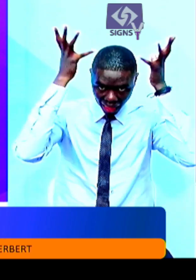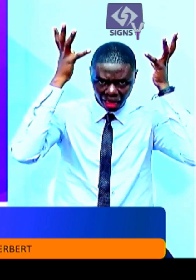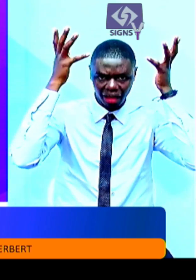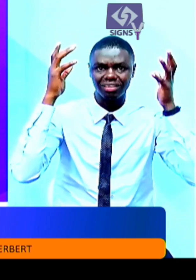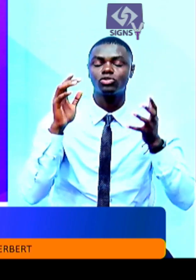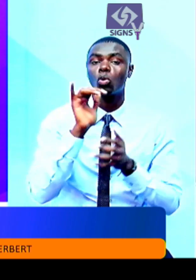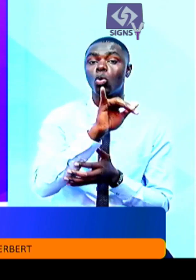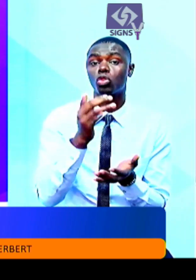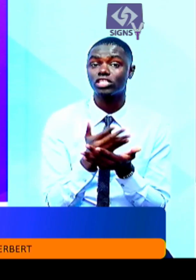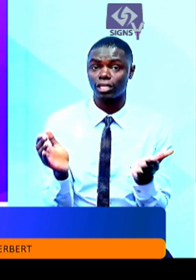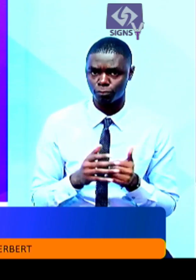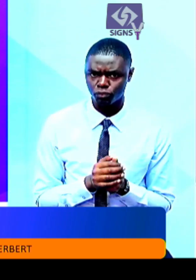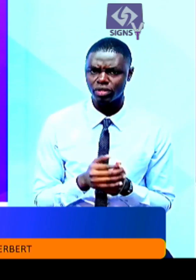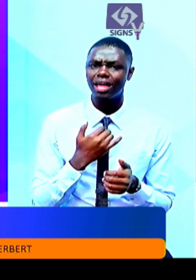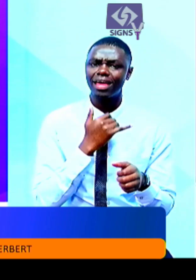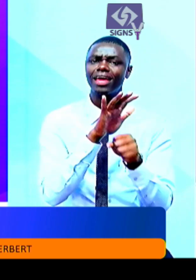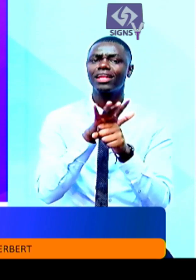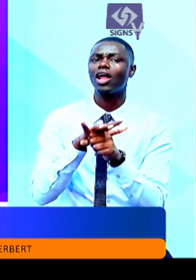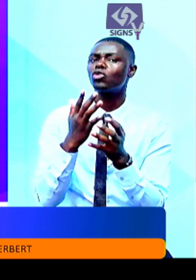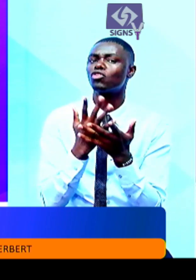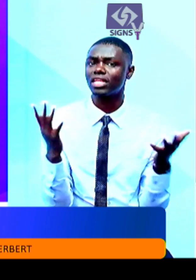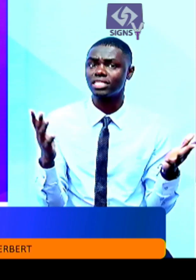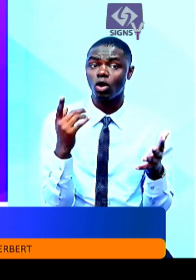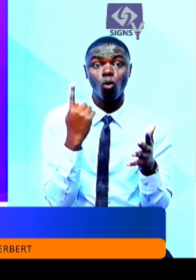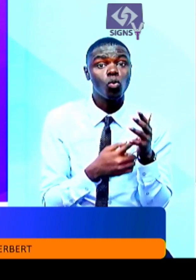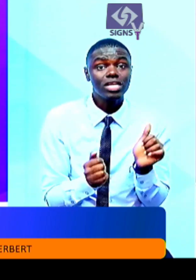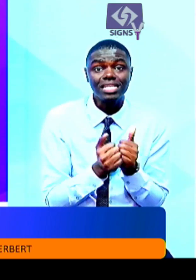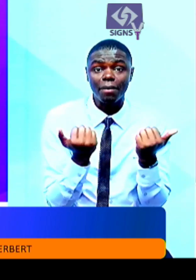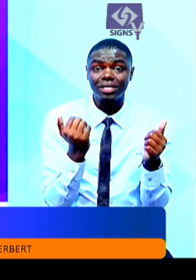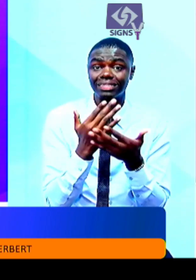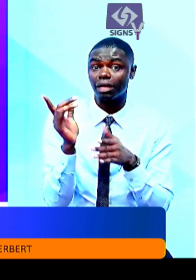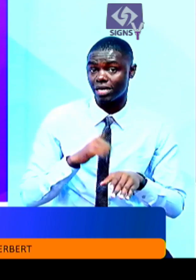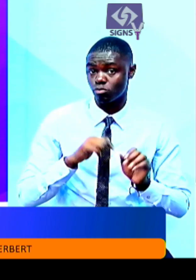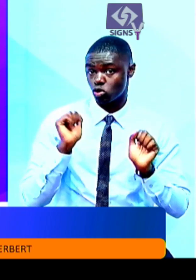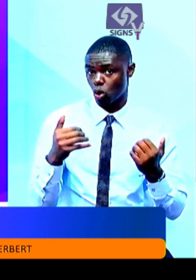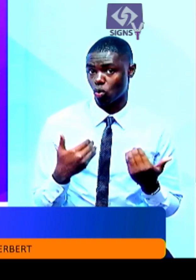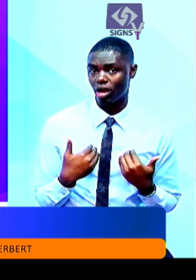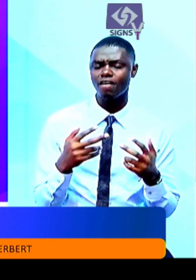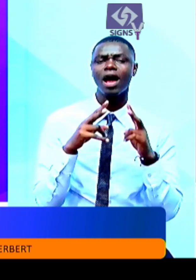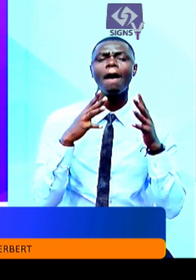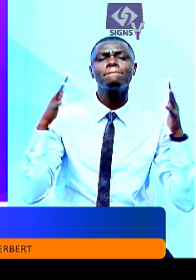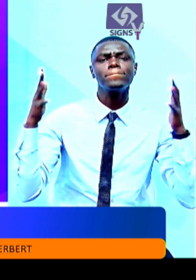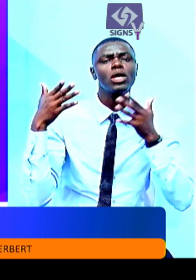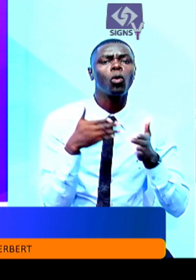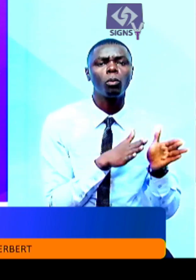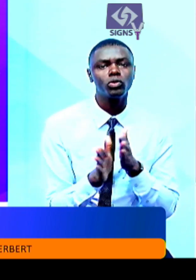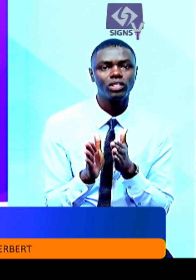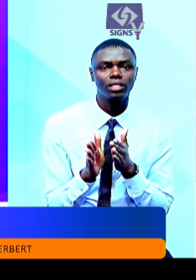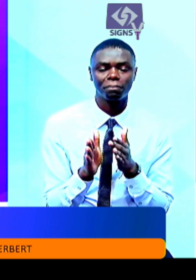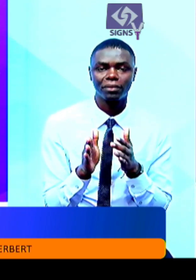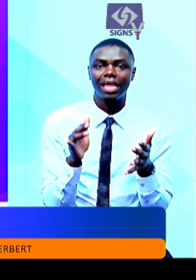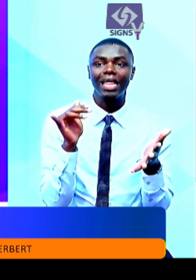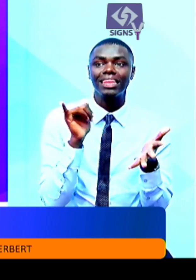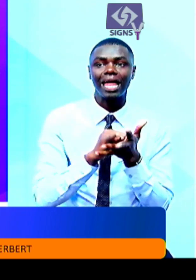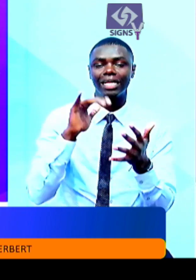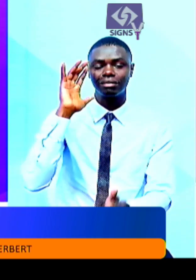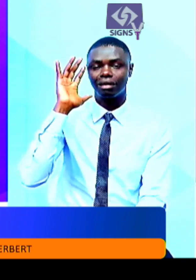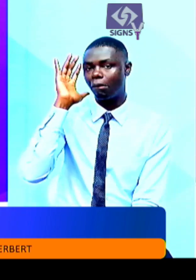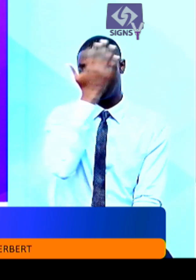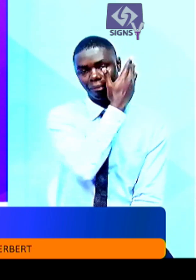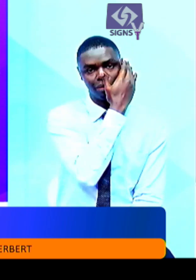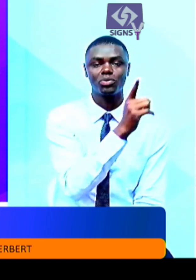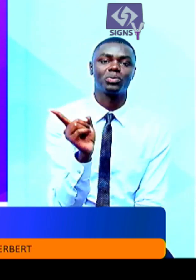those things. There was a lot of things that, what is happening that sometimes you can have a very big opportunity that blindfolds you. And